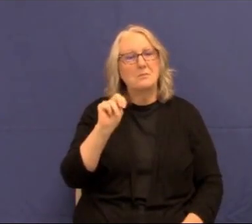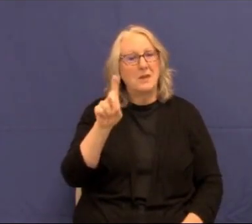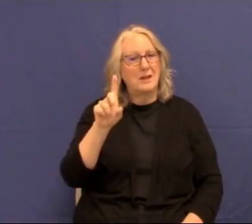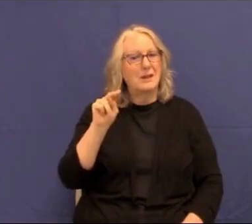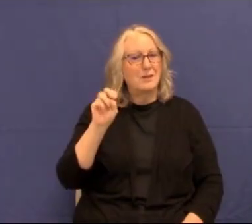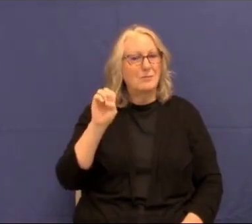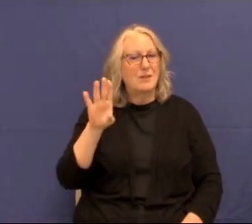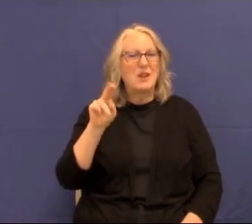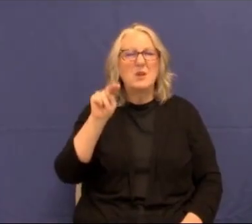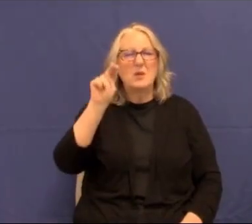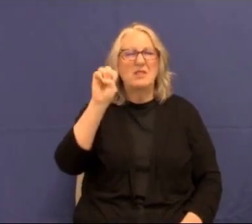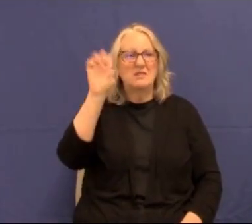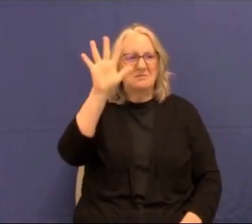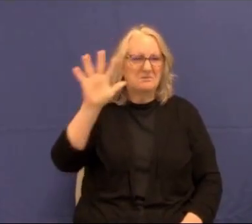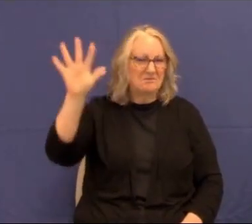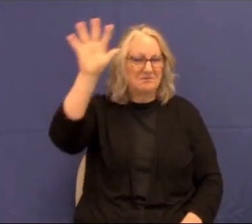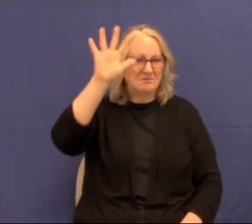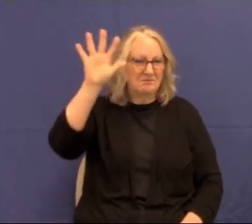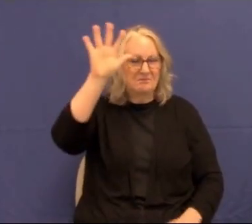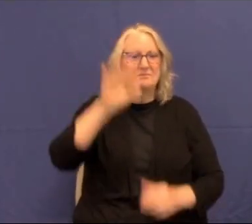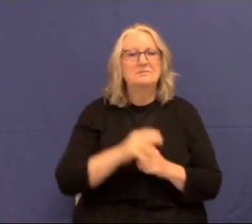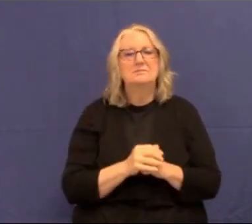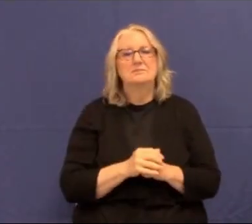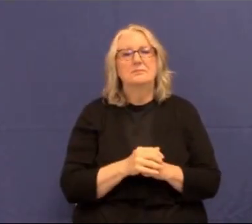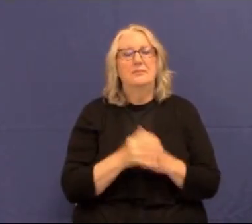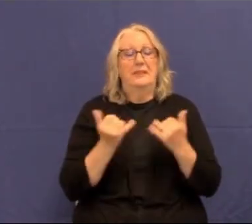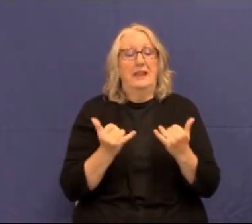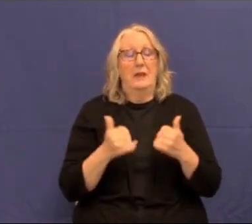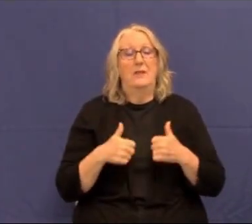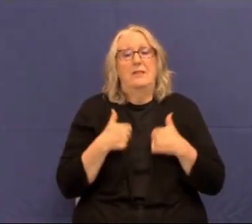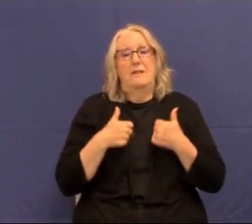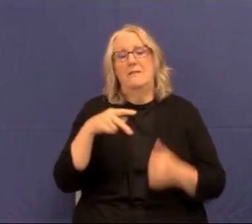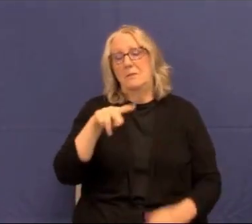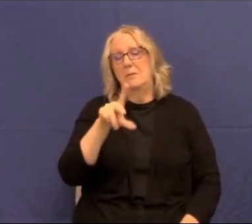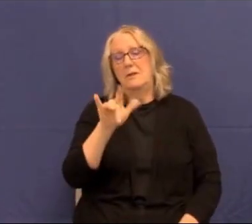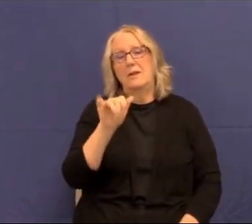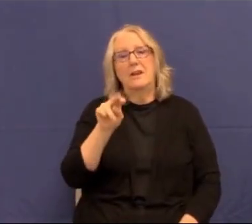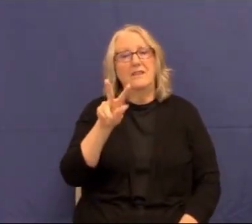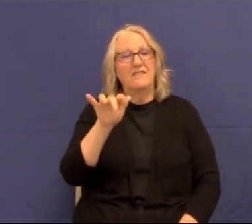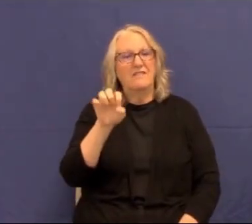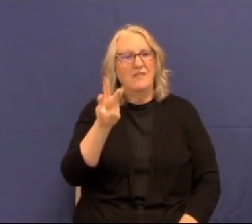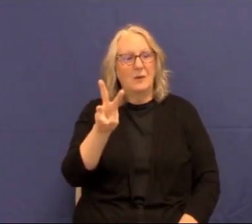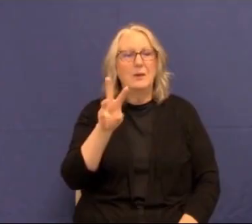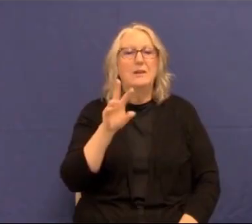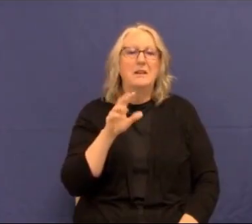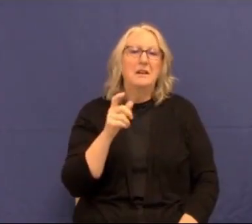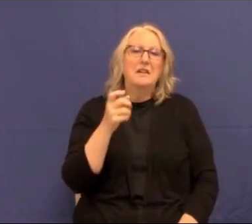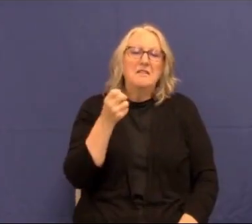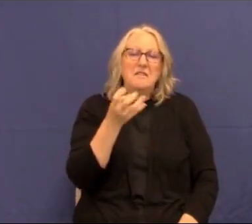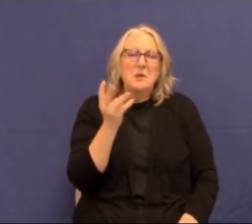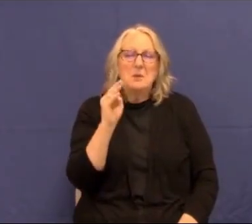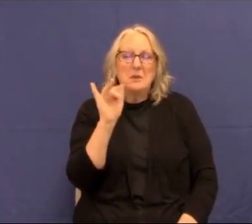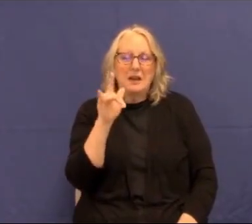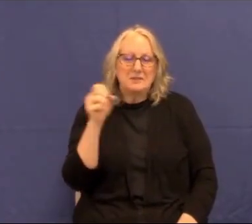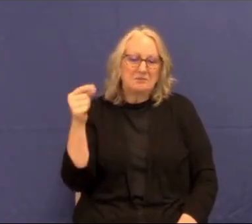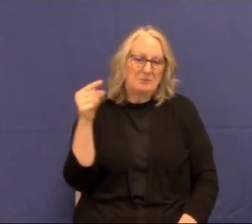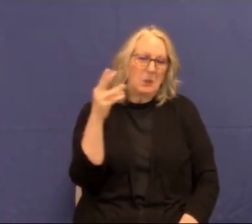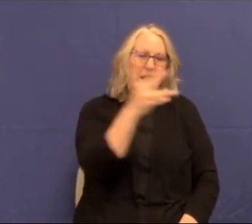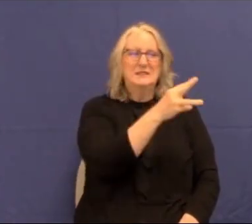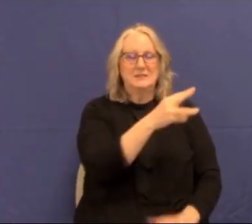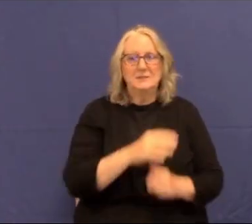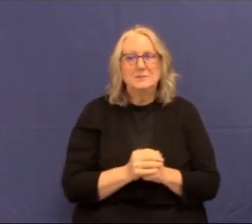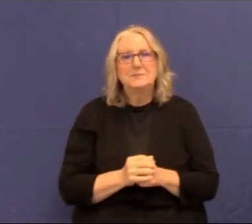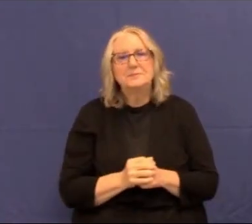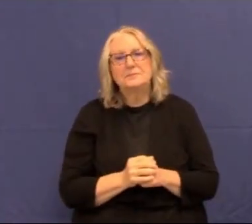in Osman, Nebraska, so kind of in that northeast Nebraska region. I currently reside over in Plainview, so just 10 miles over to the west of where I grew